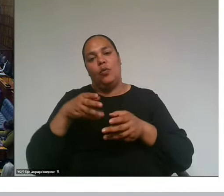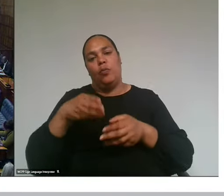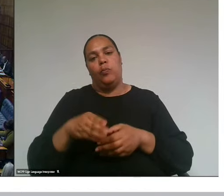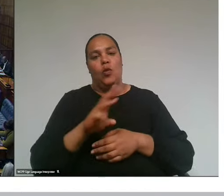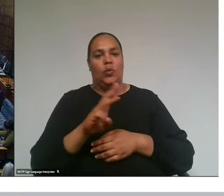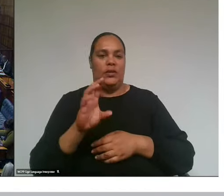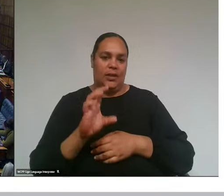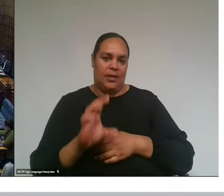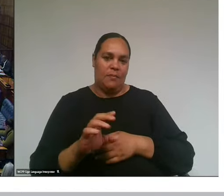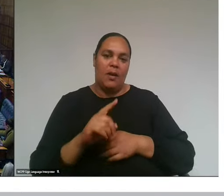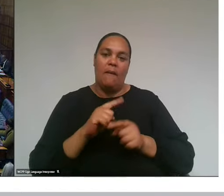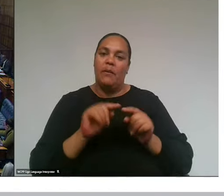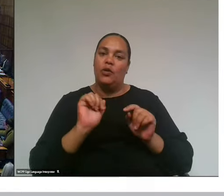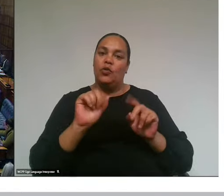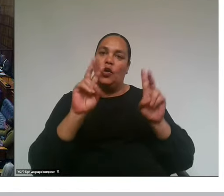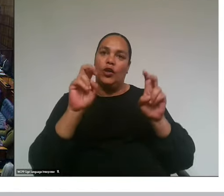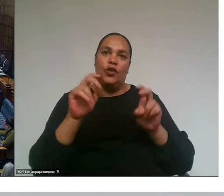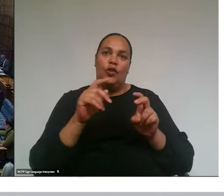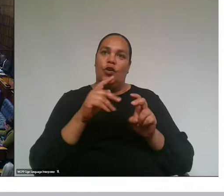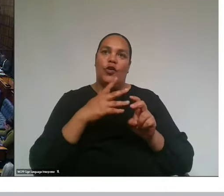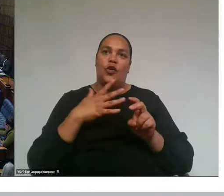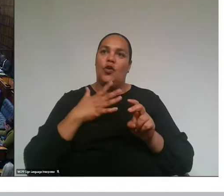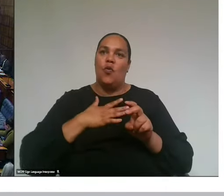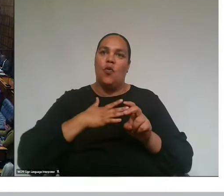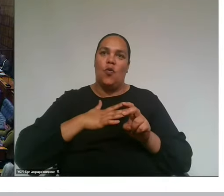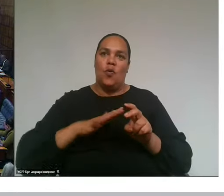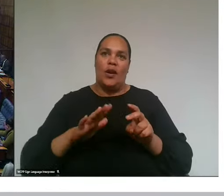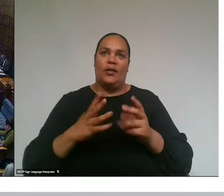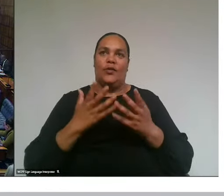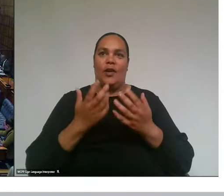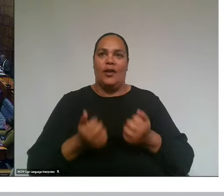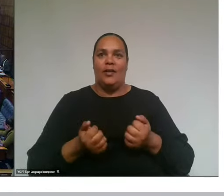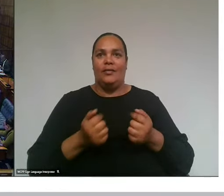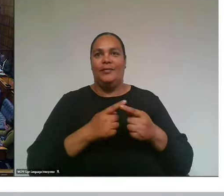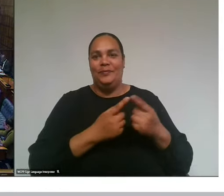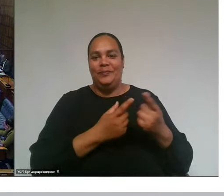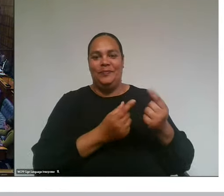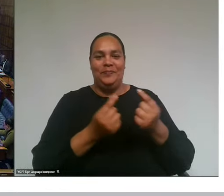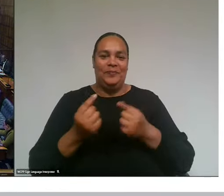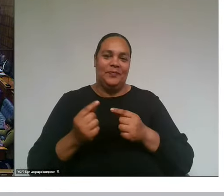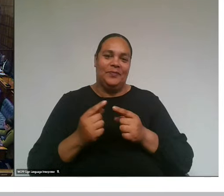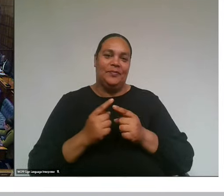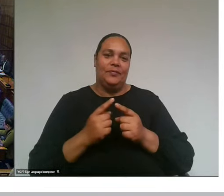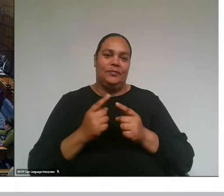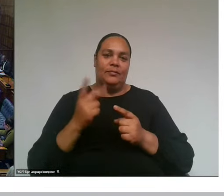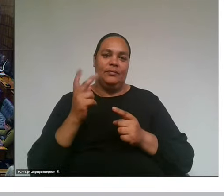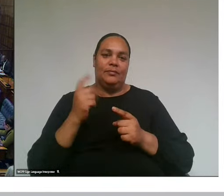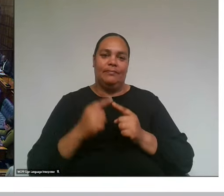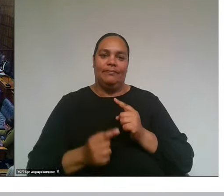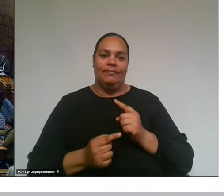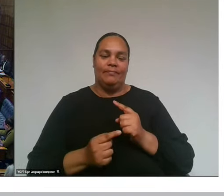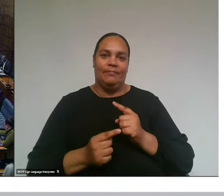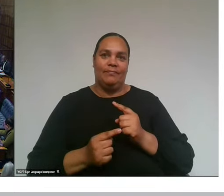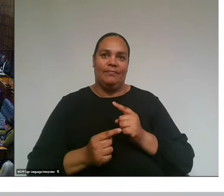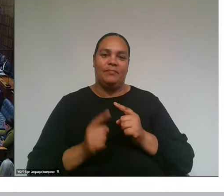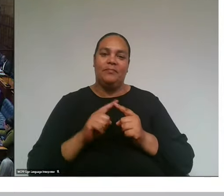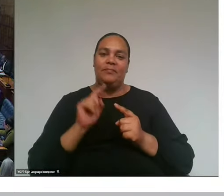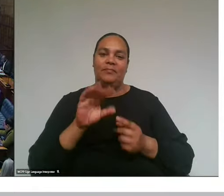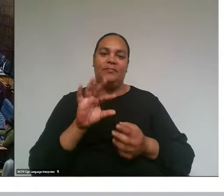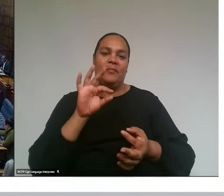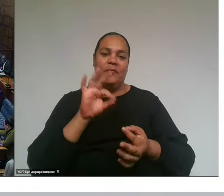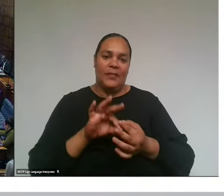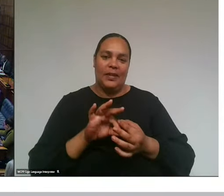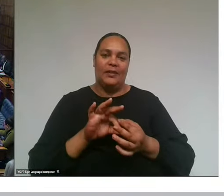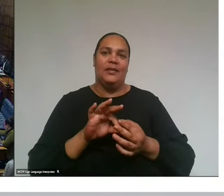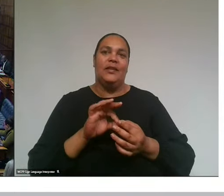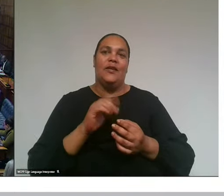Cape the issue of not wanting to be targeted in the appro specifically of